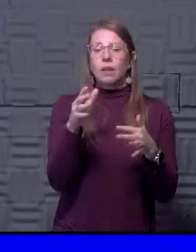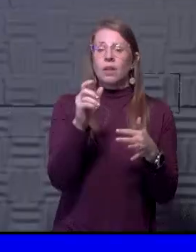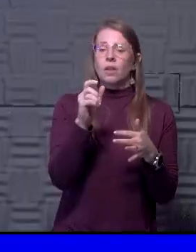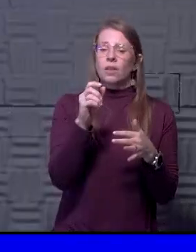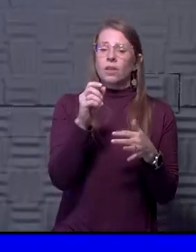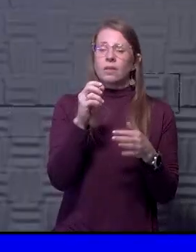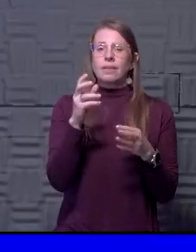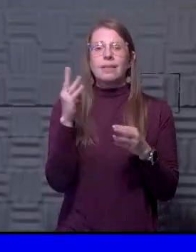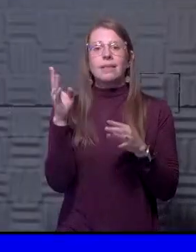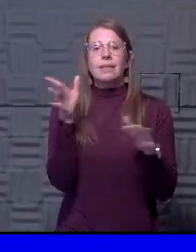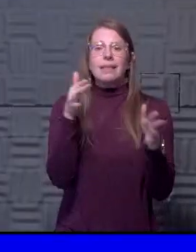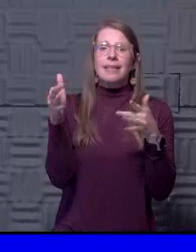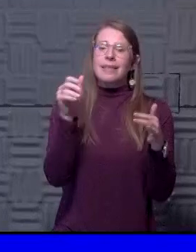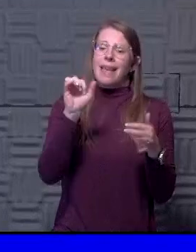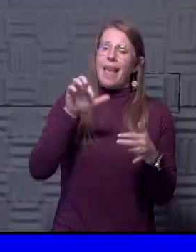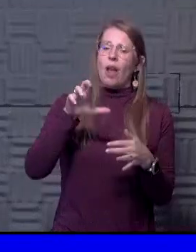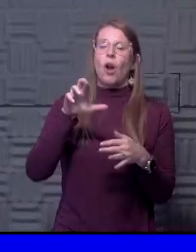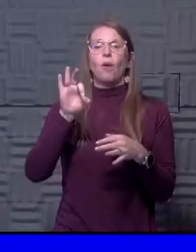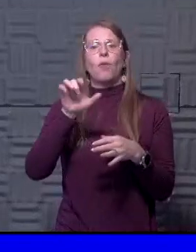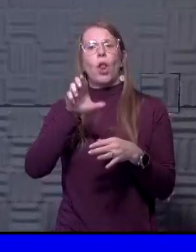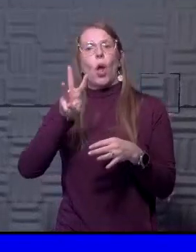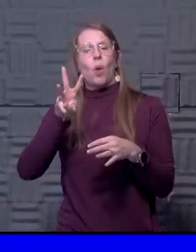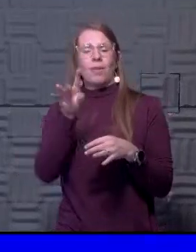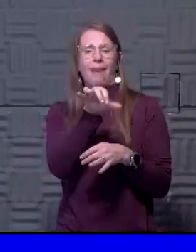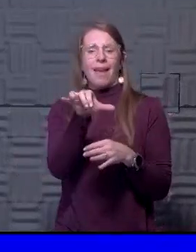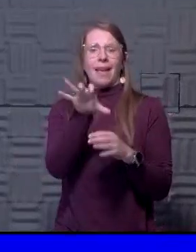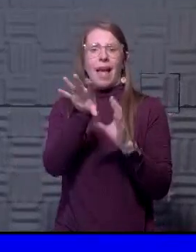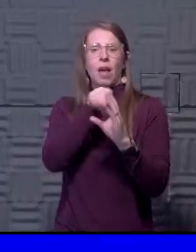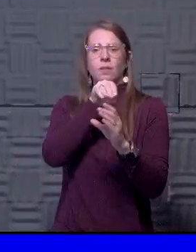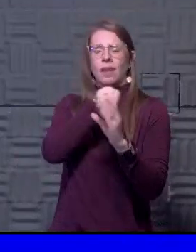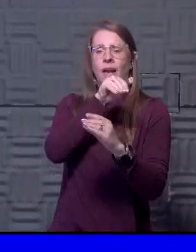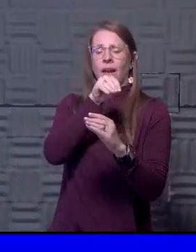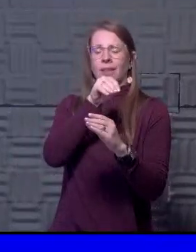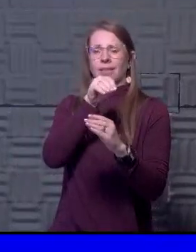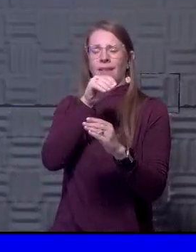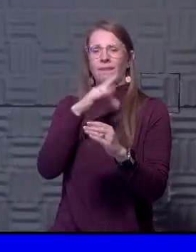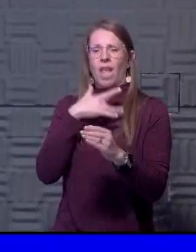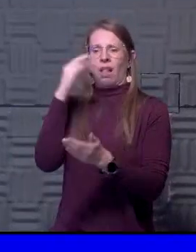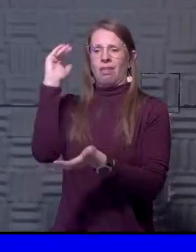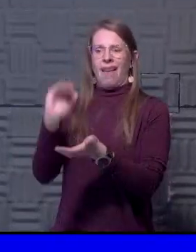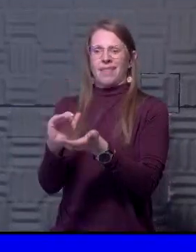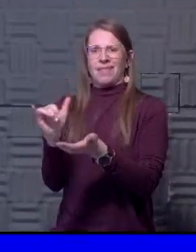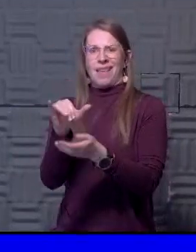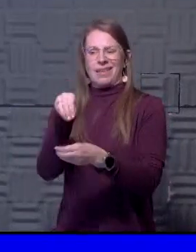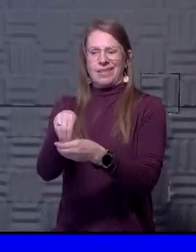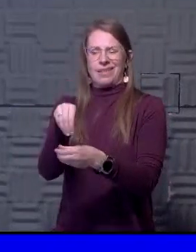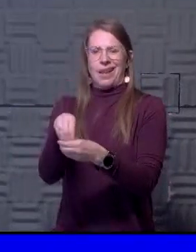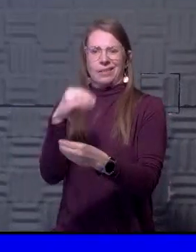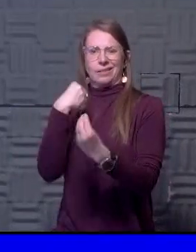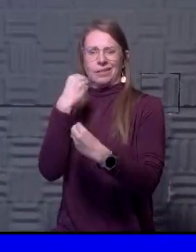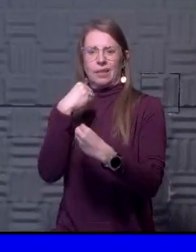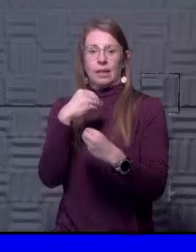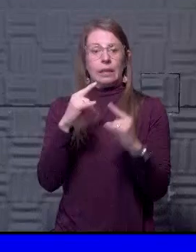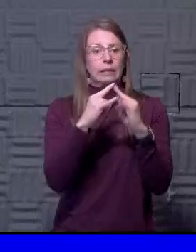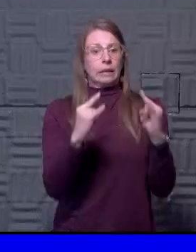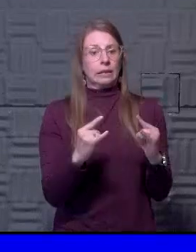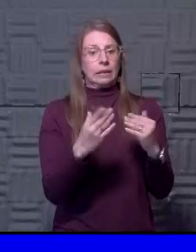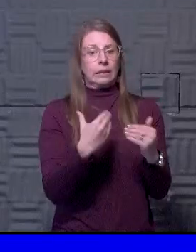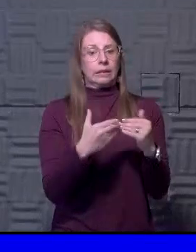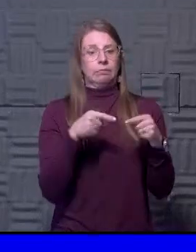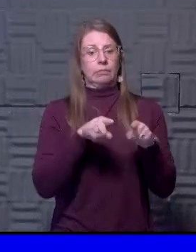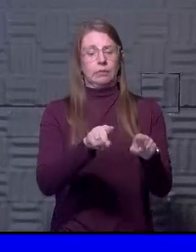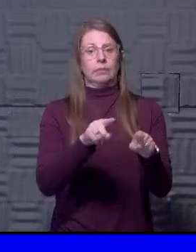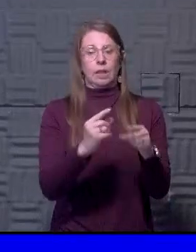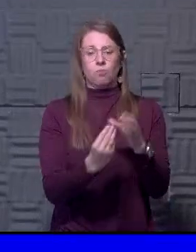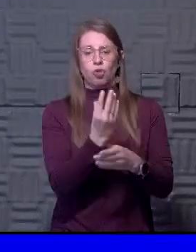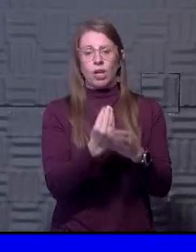flows like you are more outdoors and less like you're indoors. I think that's the important thing to know. You know, a lot of the tents, it was easier in the spring,